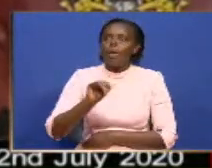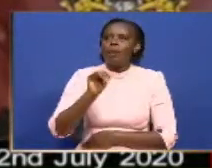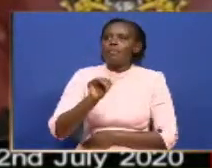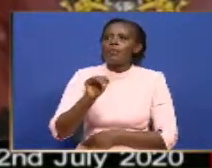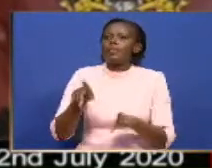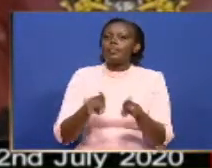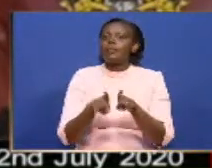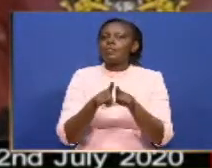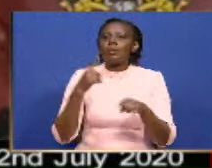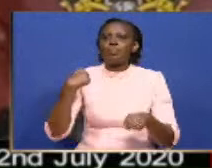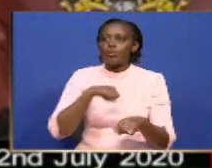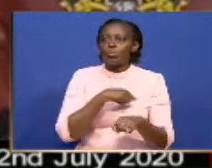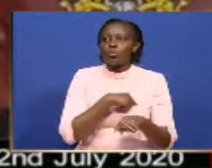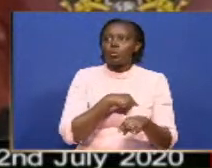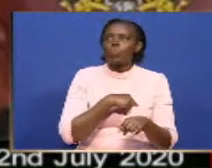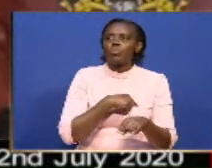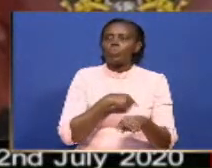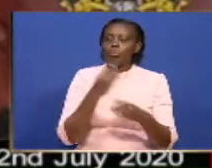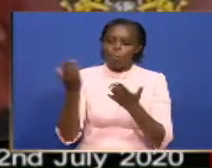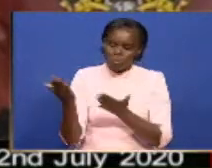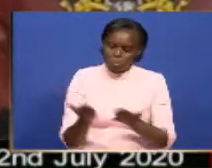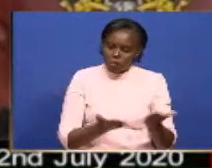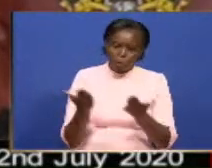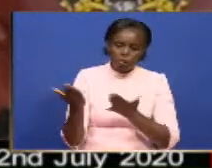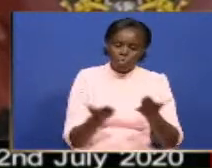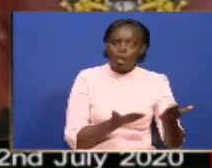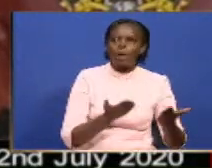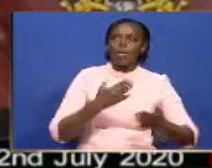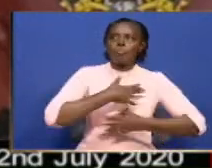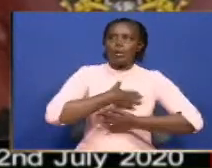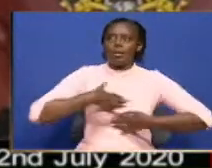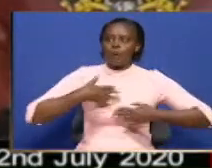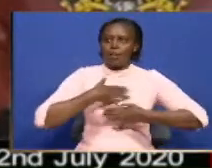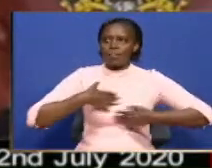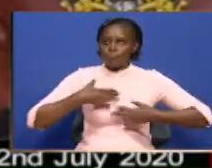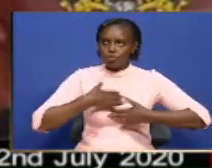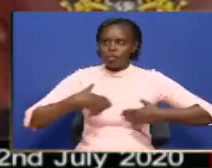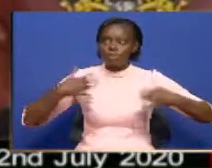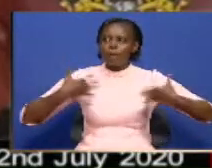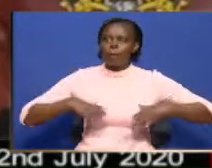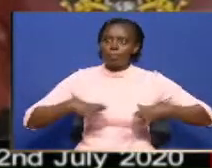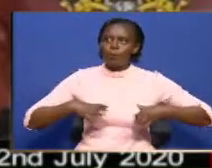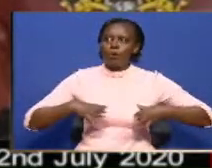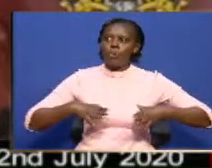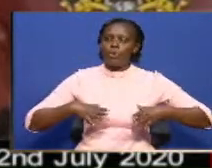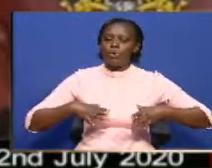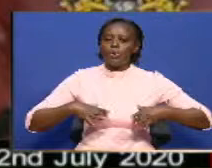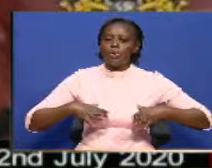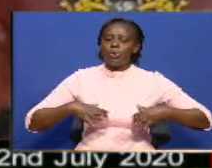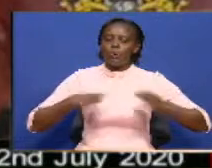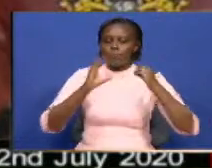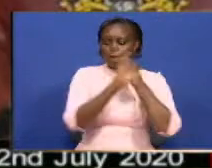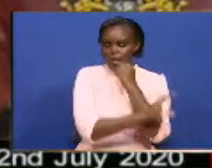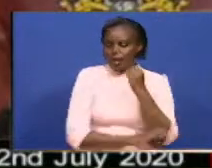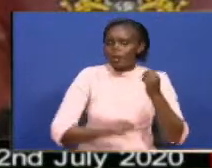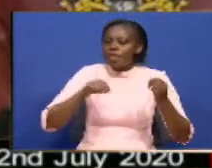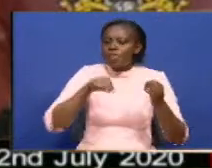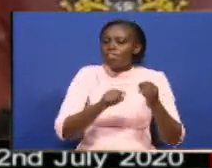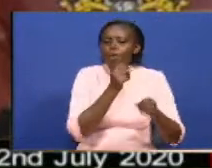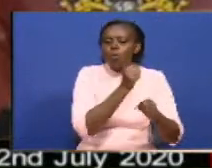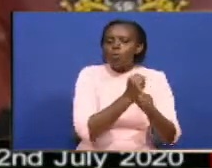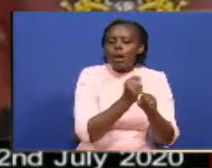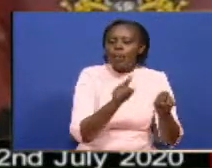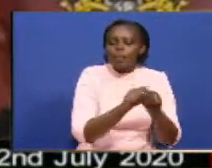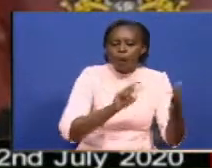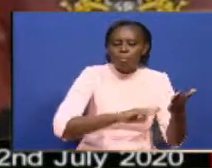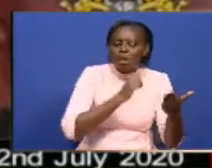even as we host refugees in this country, they become a resource to us and not a problem to